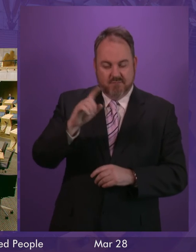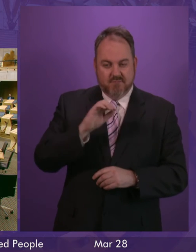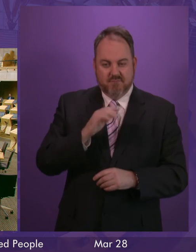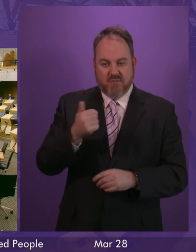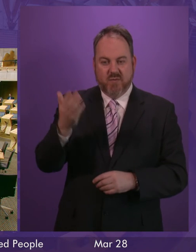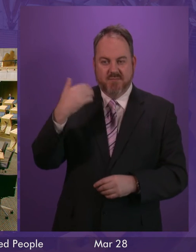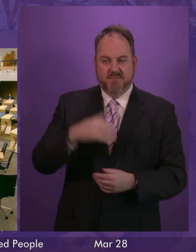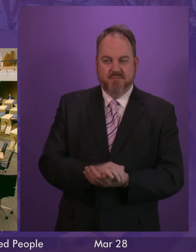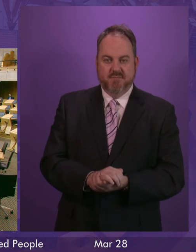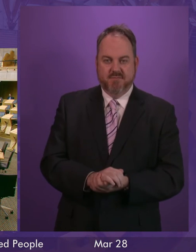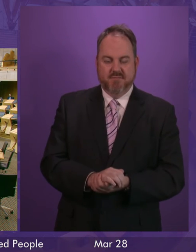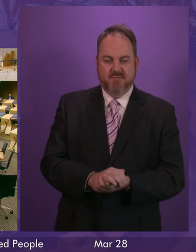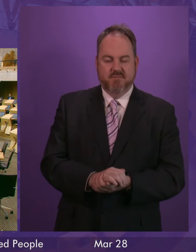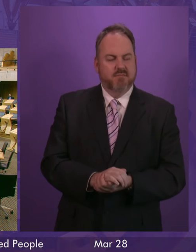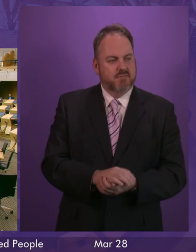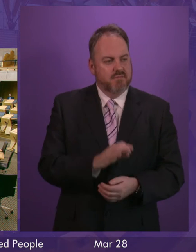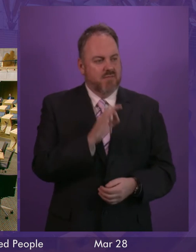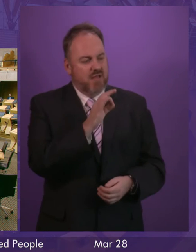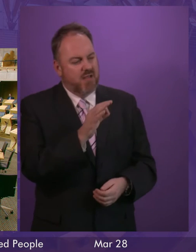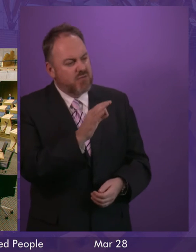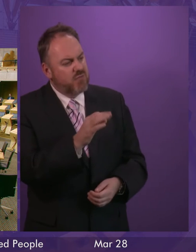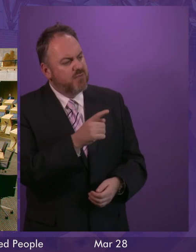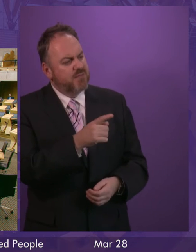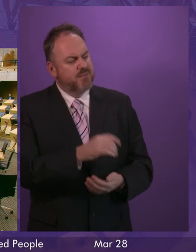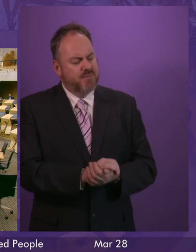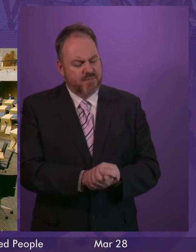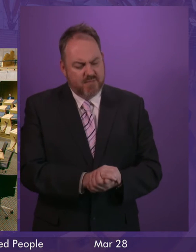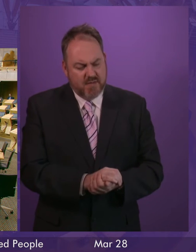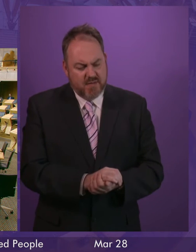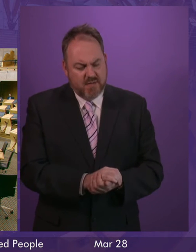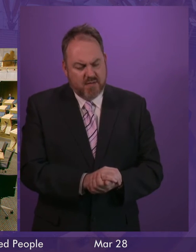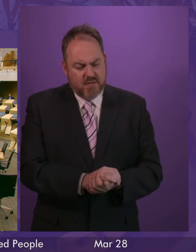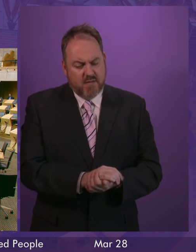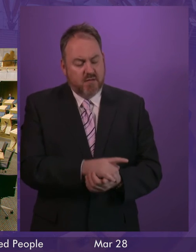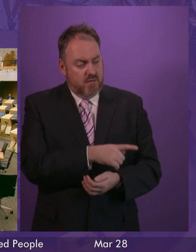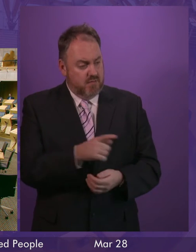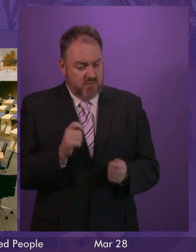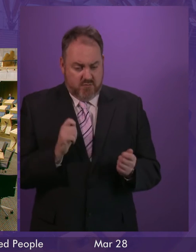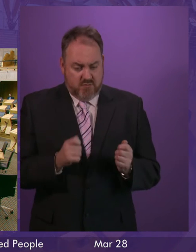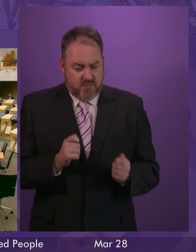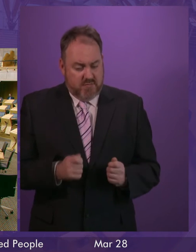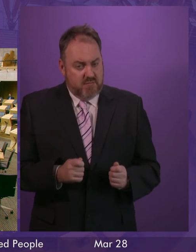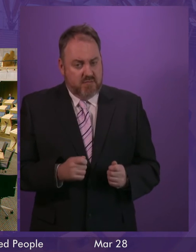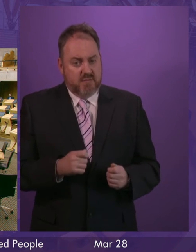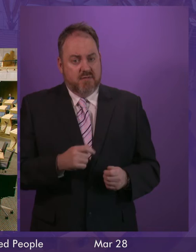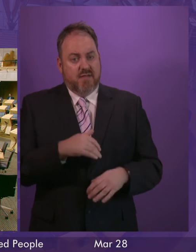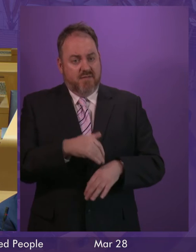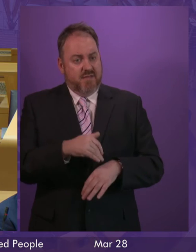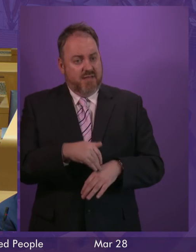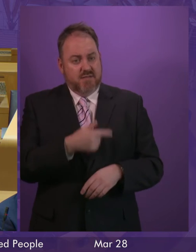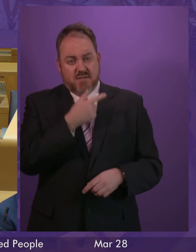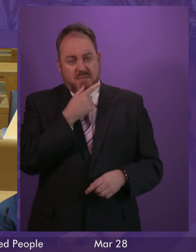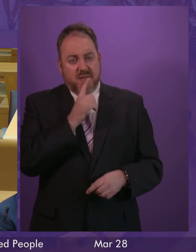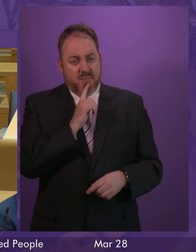it. Daniel Johnson. I wonder if the member would agree with me that many of those adjustments aren't just good for the people with neurodevelopmental disorders, but they're actually